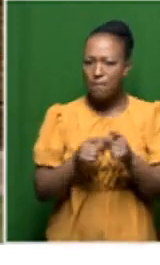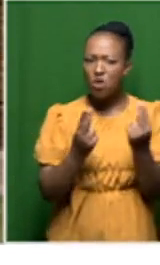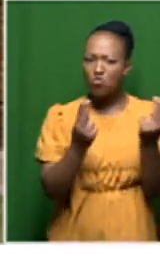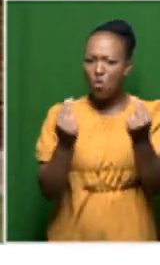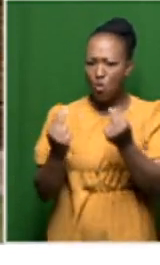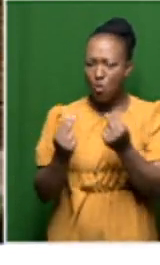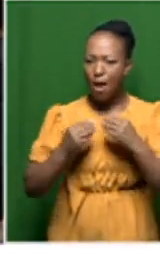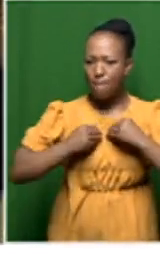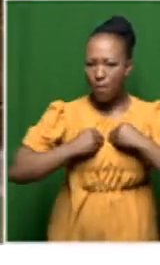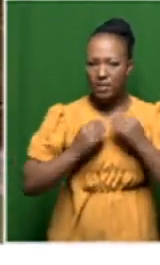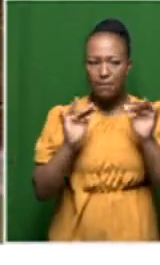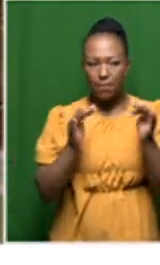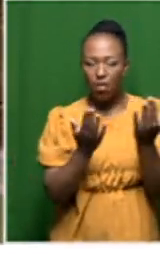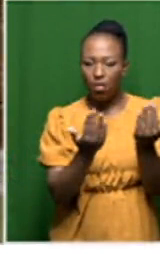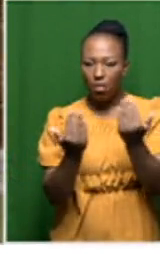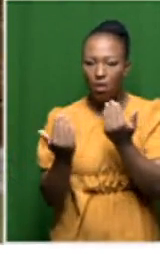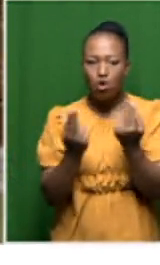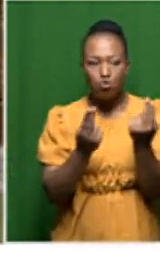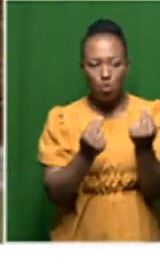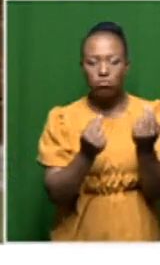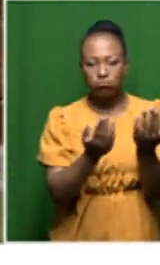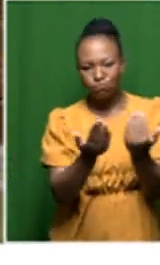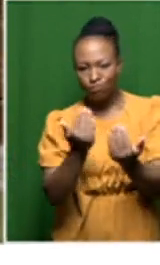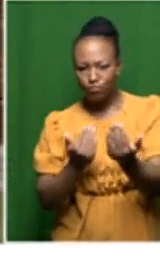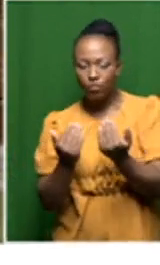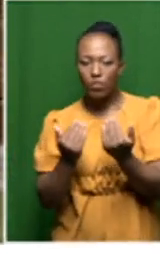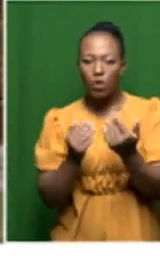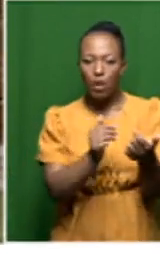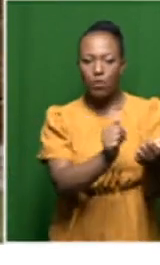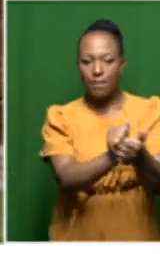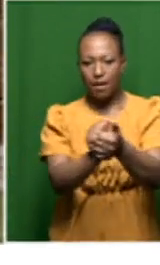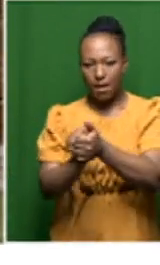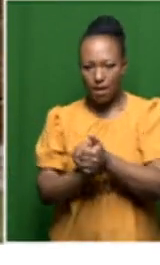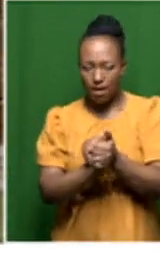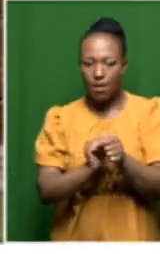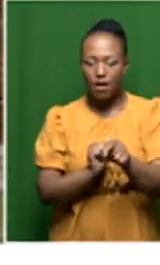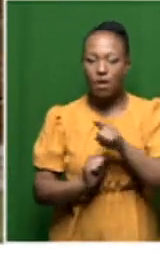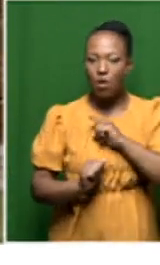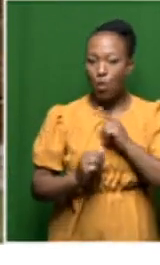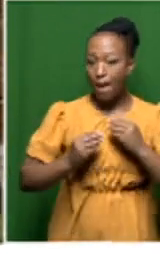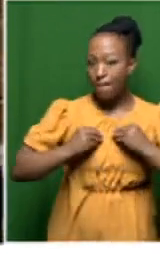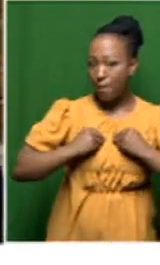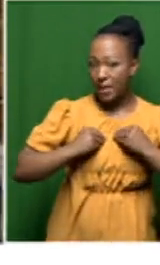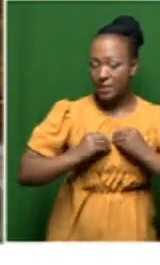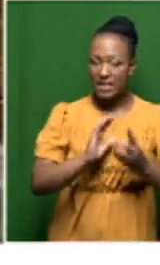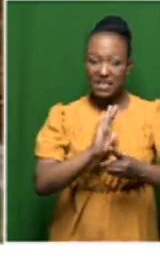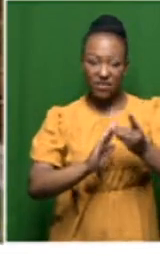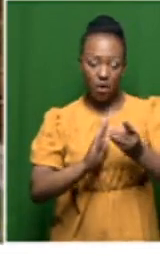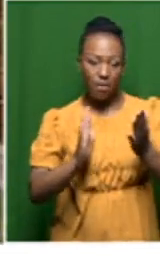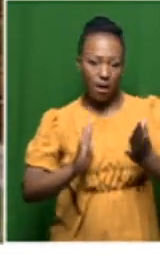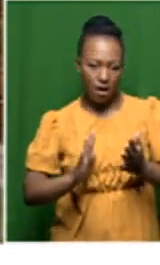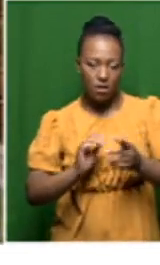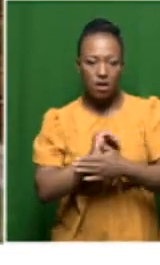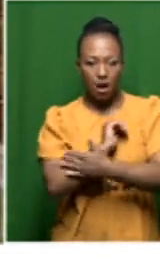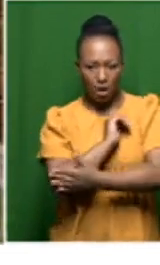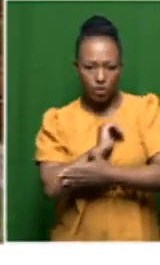in the property sector in partnership with the established property developers in the country,